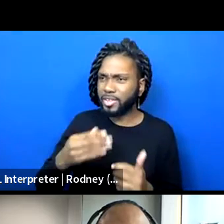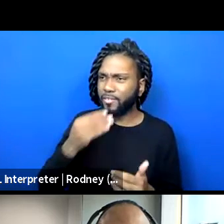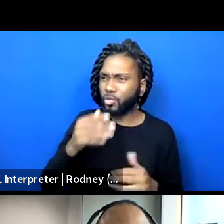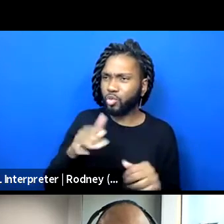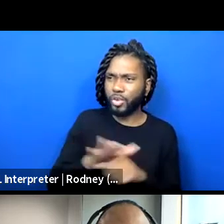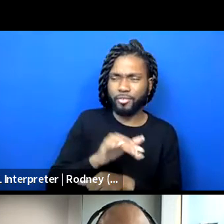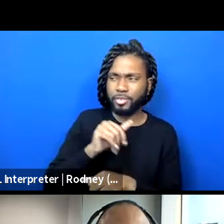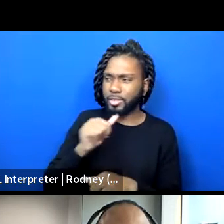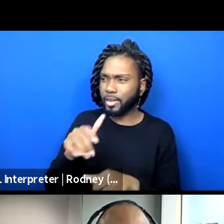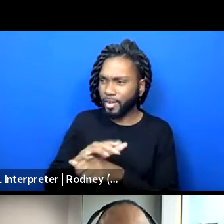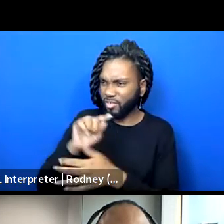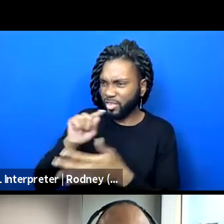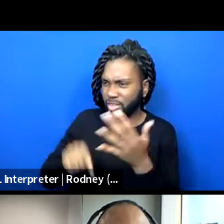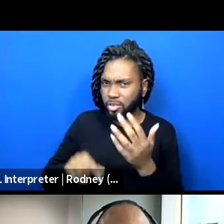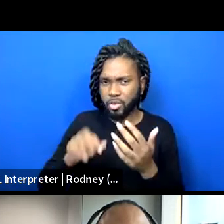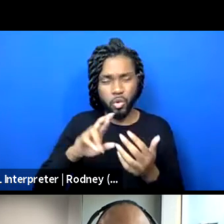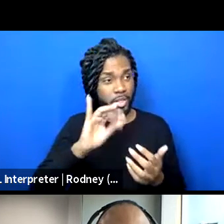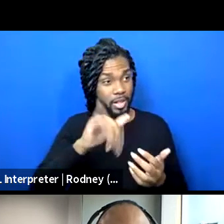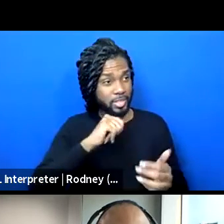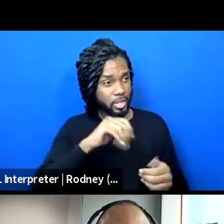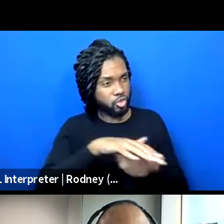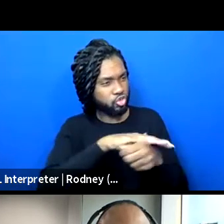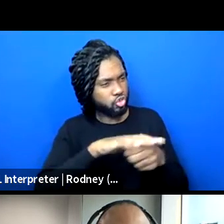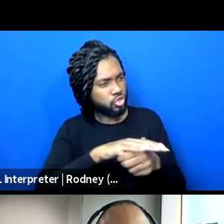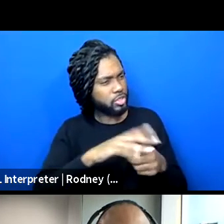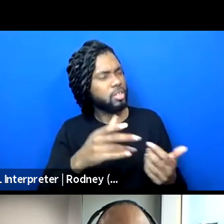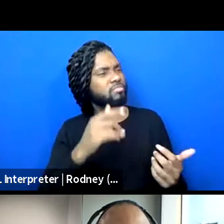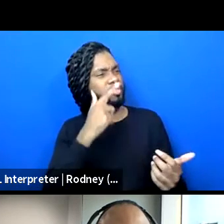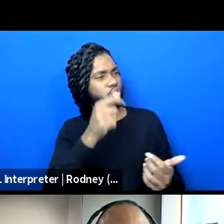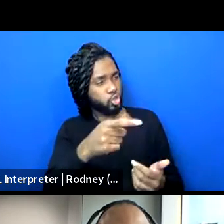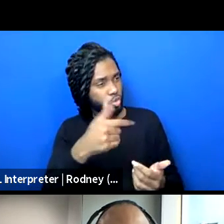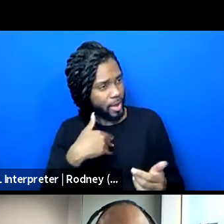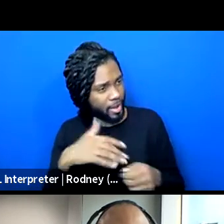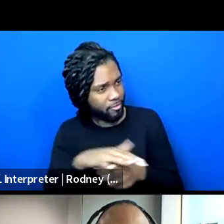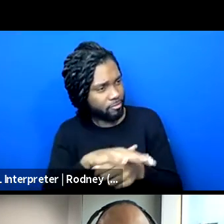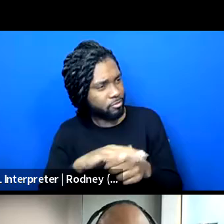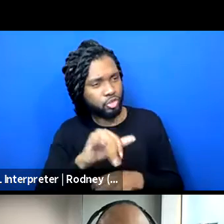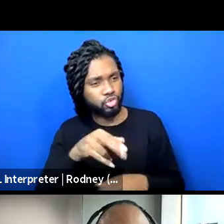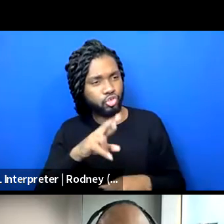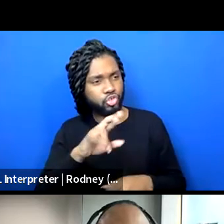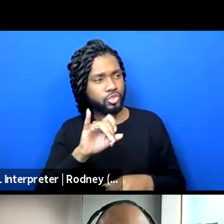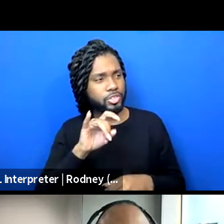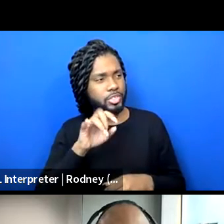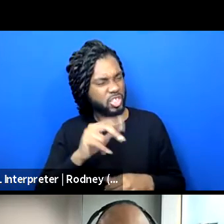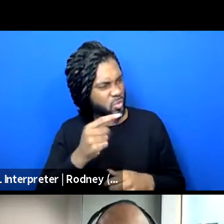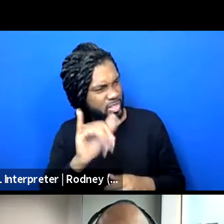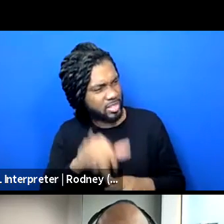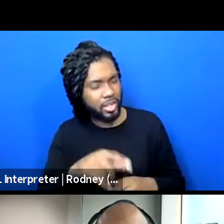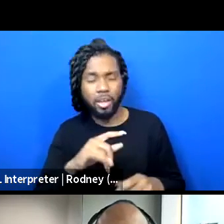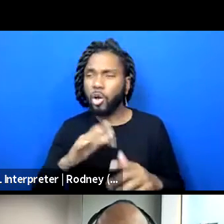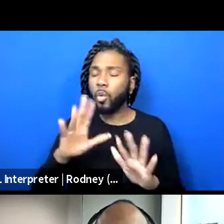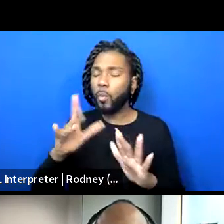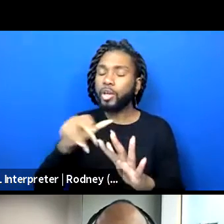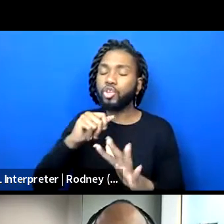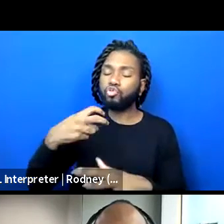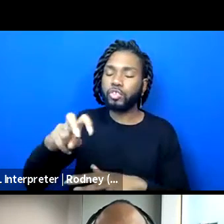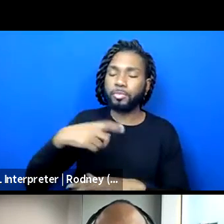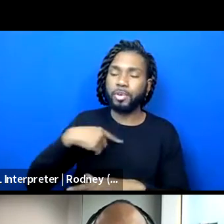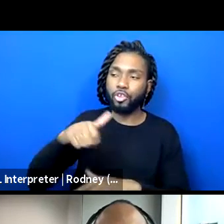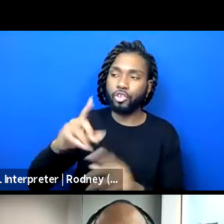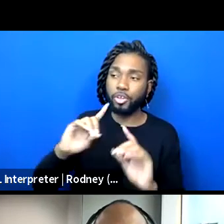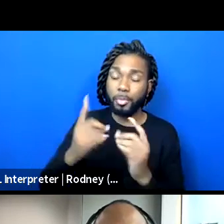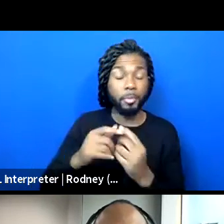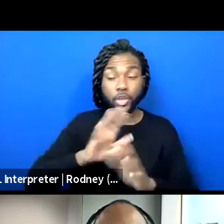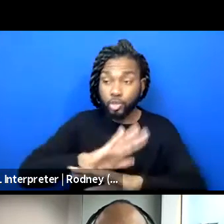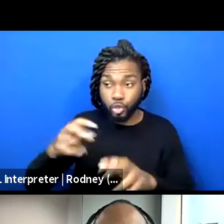this? Or this is not your jurisdiction? Interesting. You have jurisdictions? What are those? Wait, don't transfer me to another department. Don't transfer me